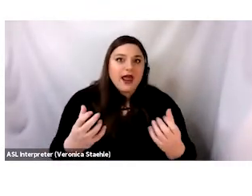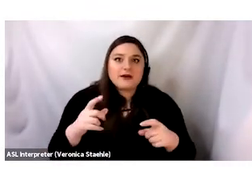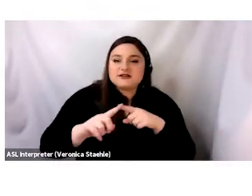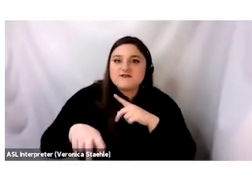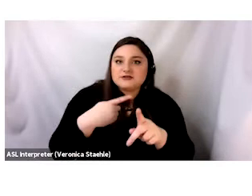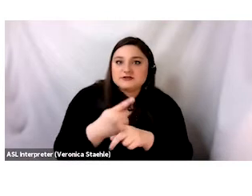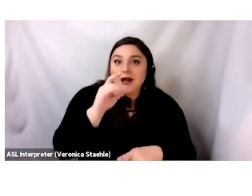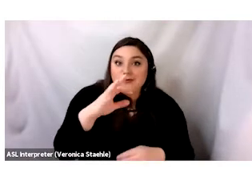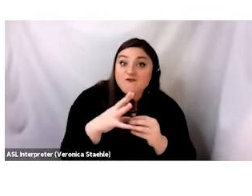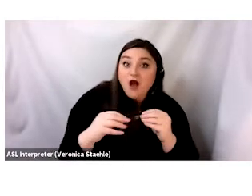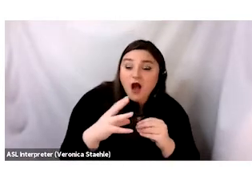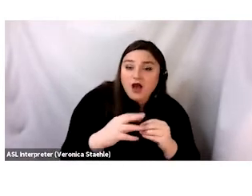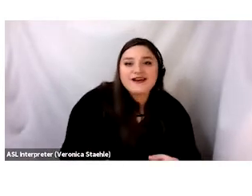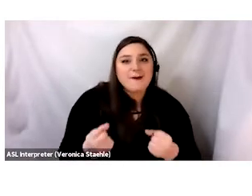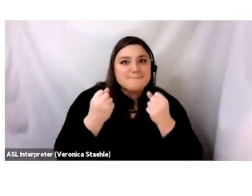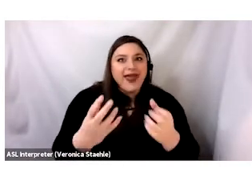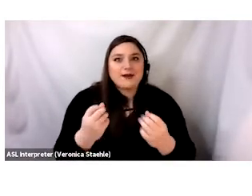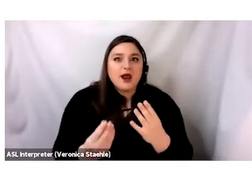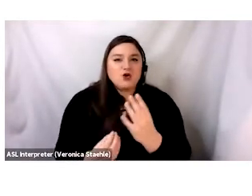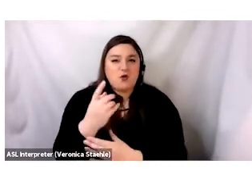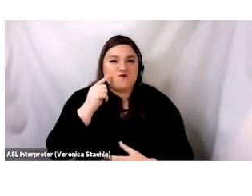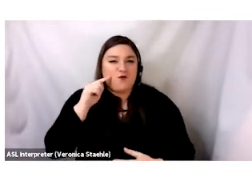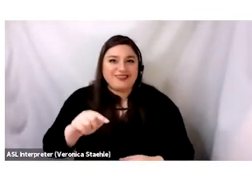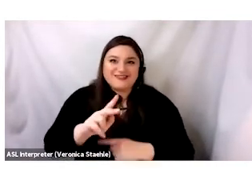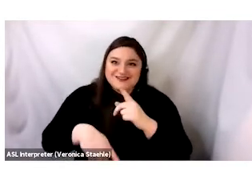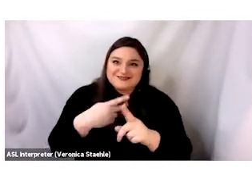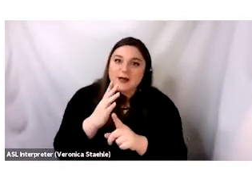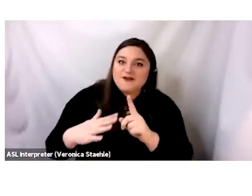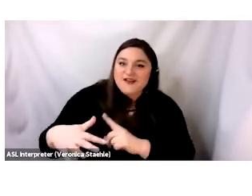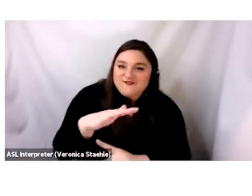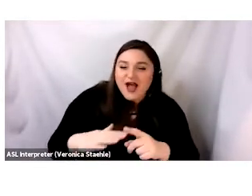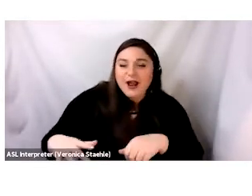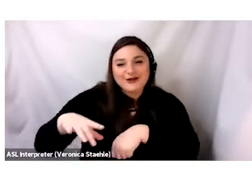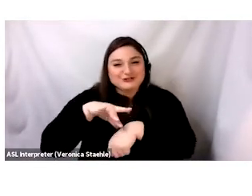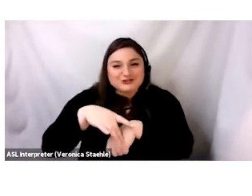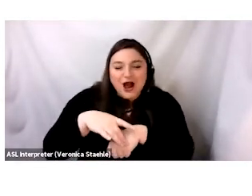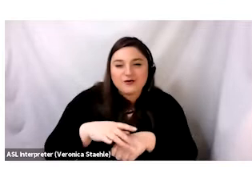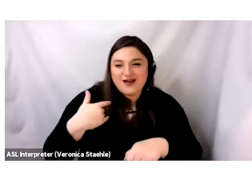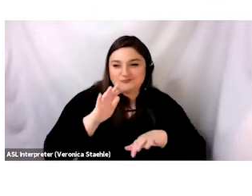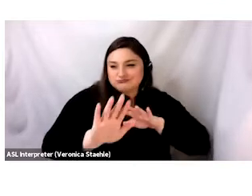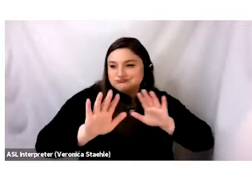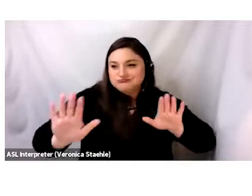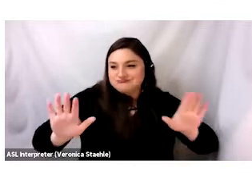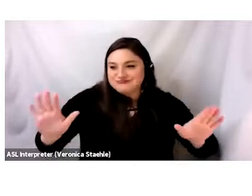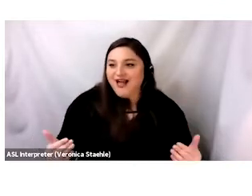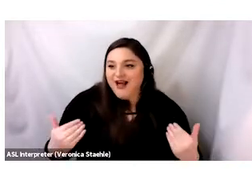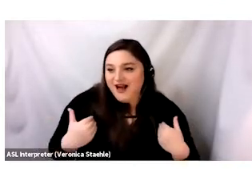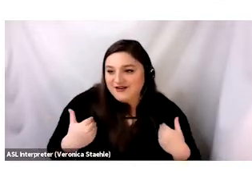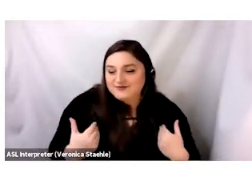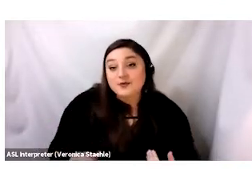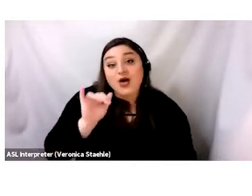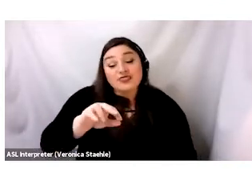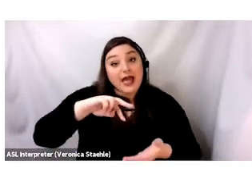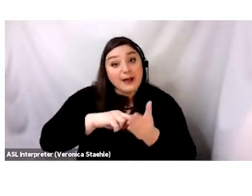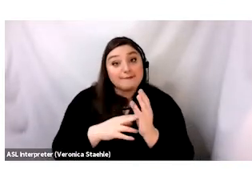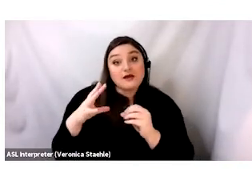even thousands, probably thousands of different varieties of cotton, and hundreds that were cultivated for the specific environments and geographies